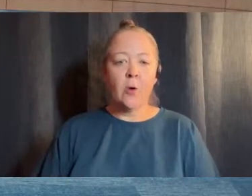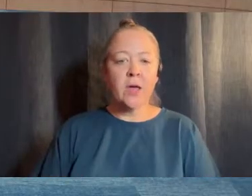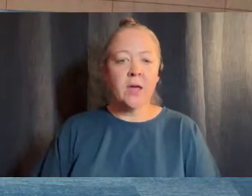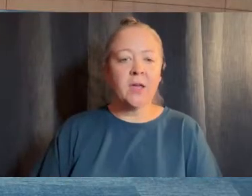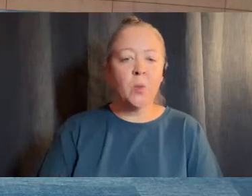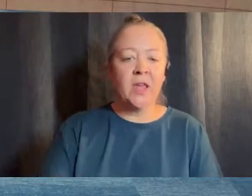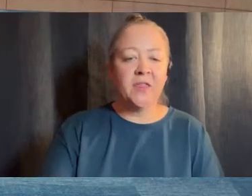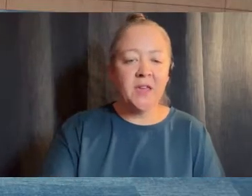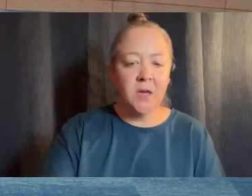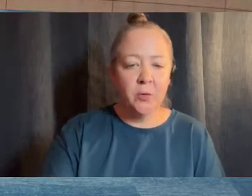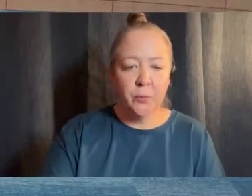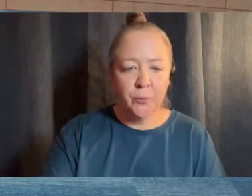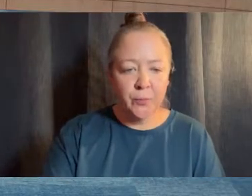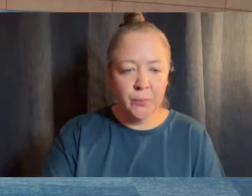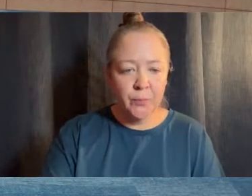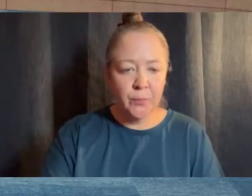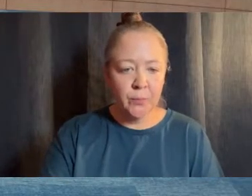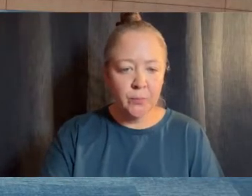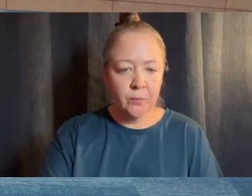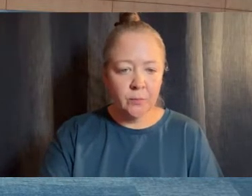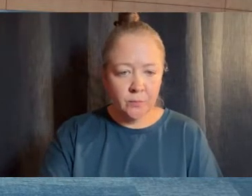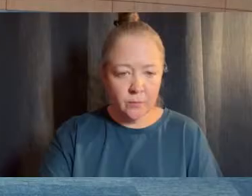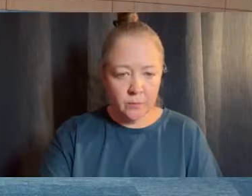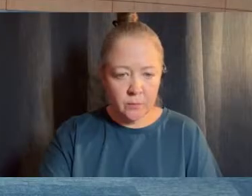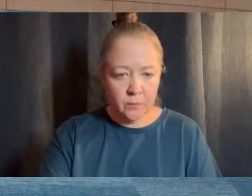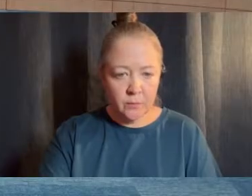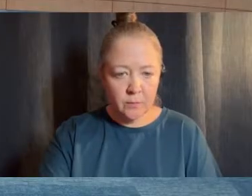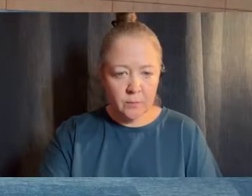Great, Okay, I can wait. Thank you. thank you.